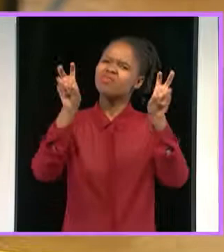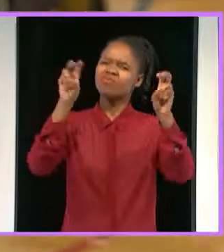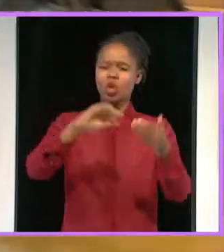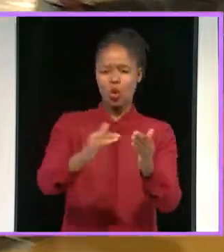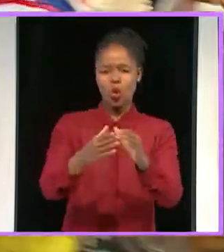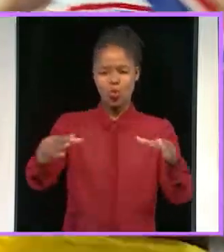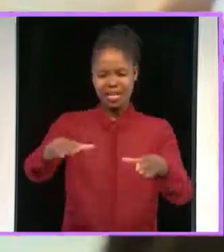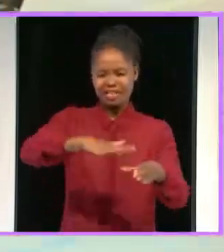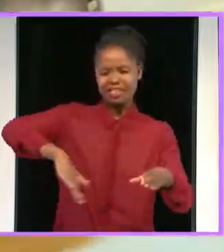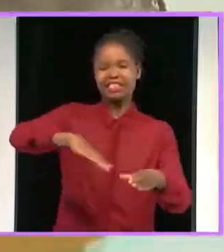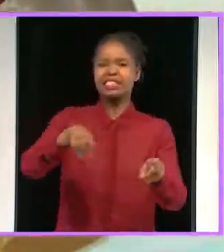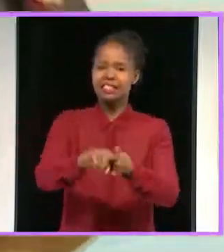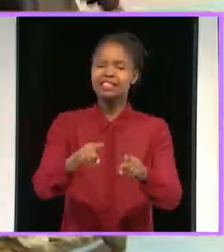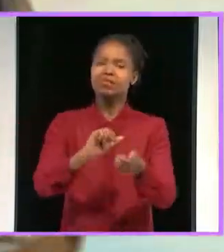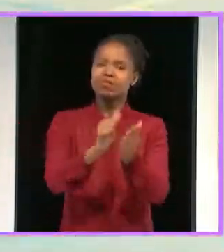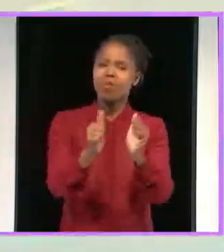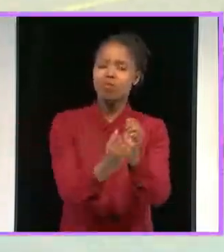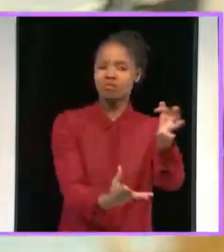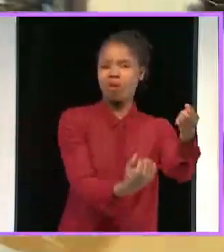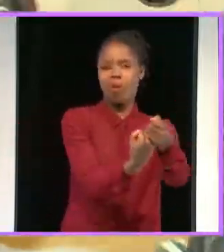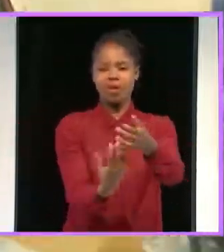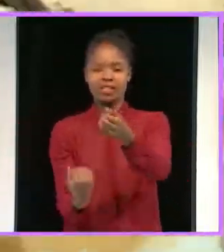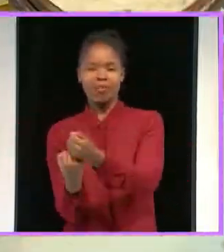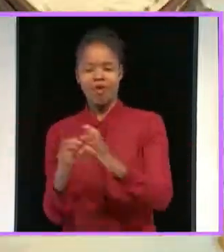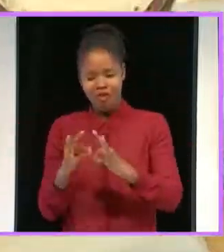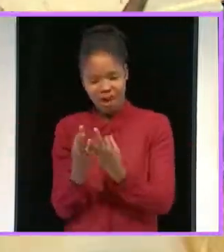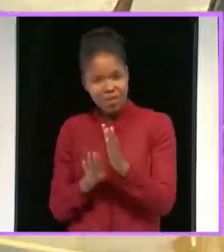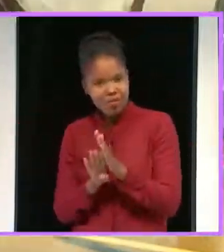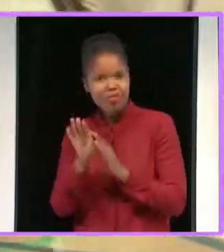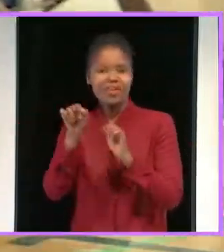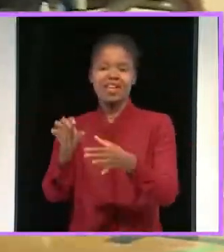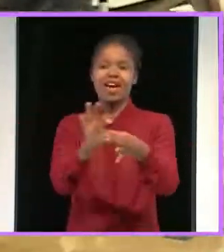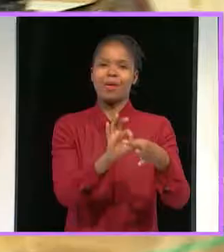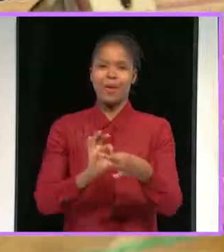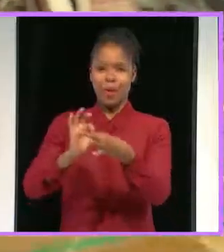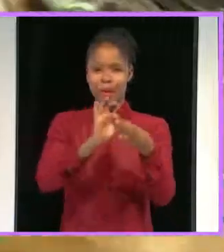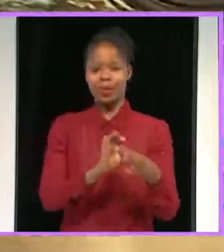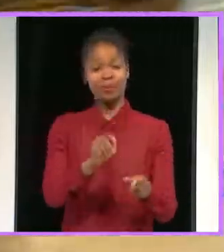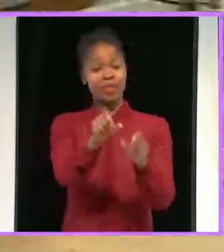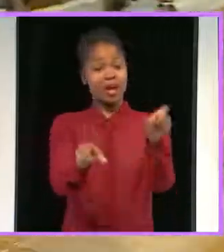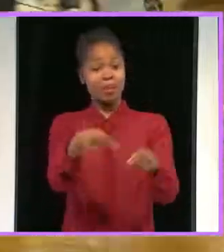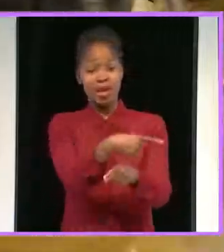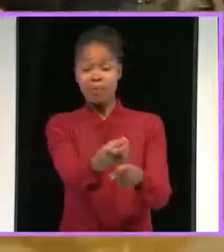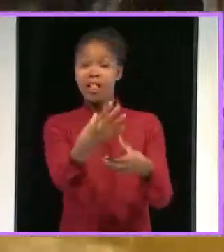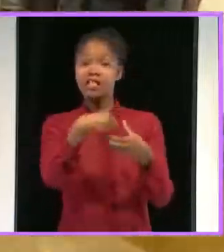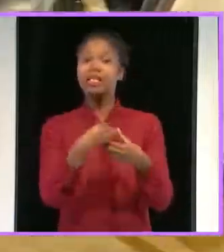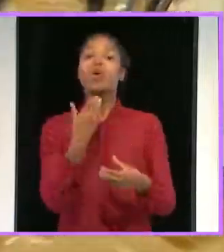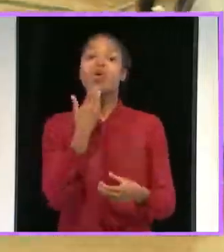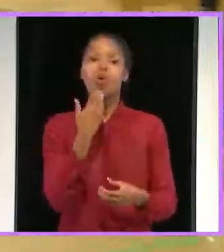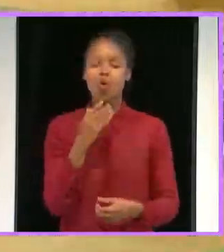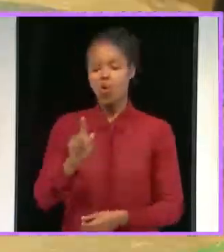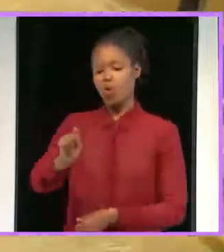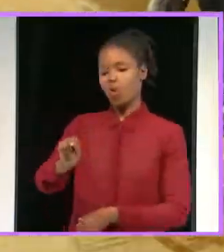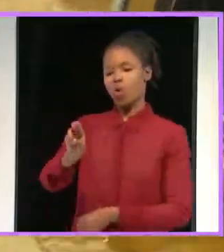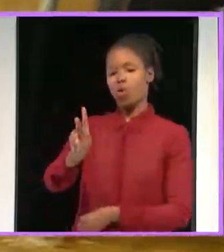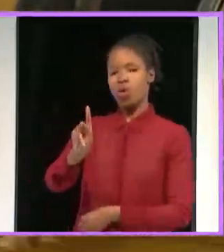becomes a support system within the family as well. Most of the people that are here today belongs to Tuck's wheelchair